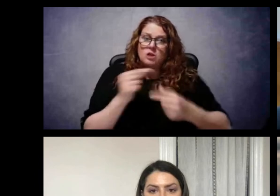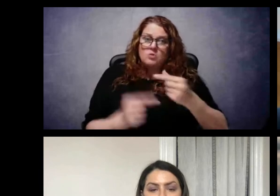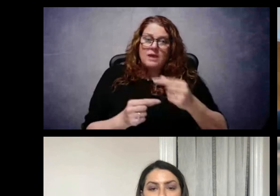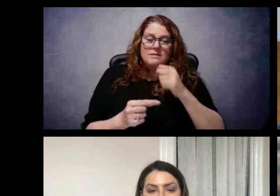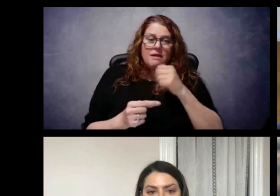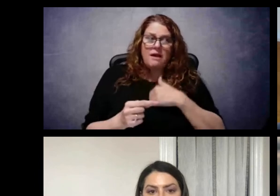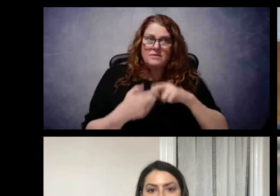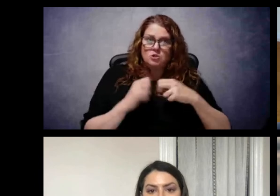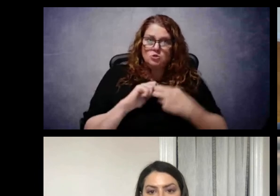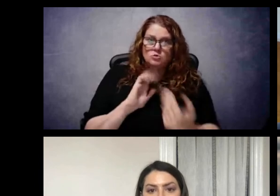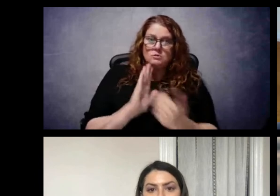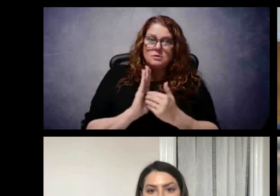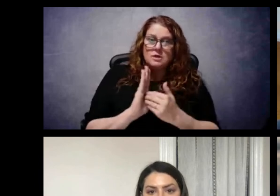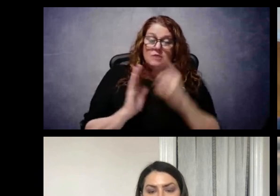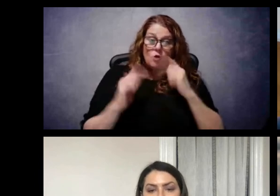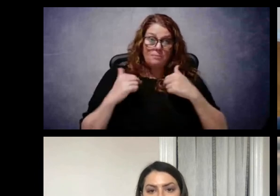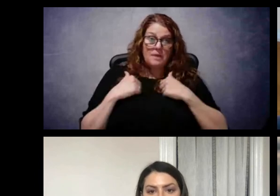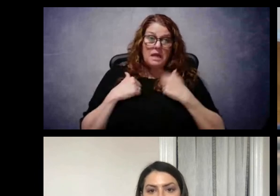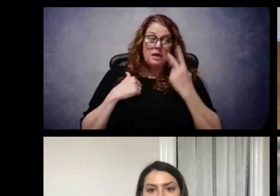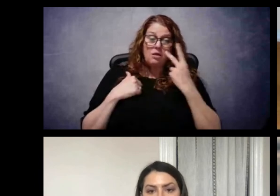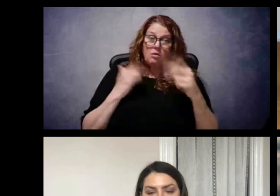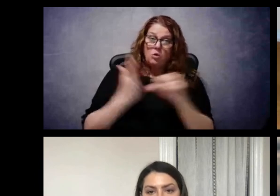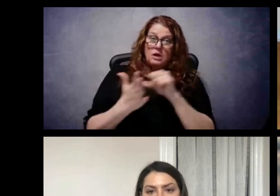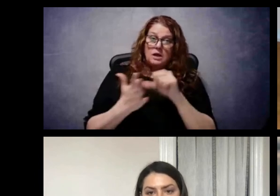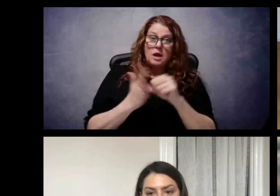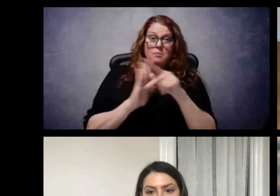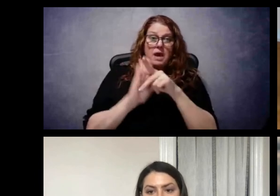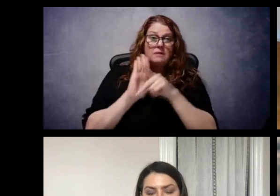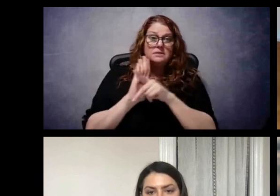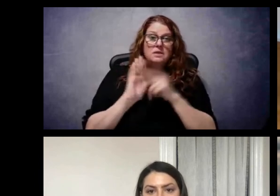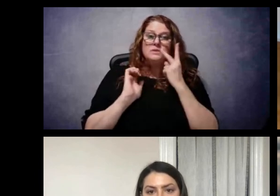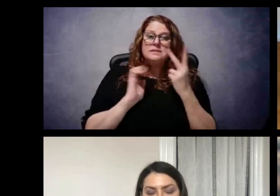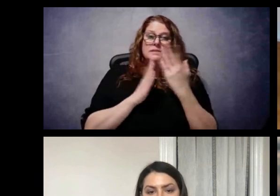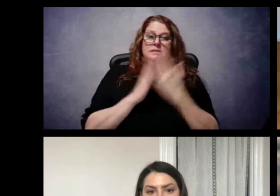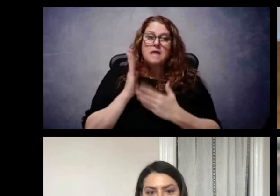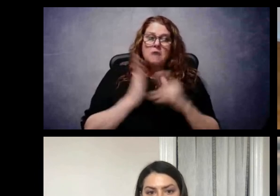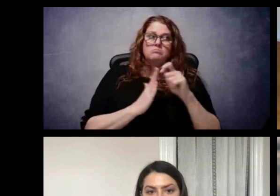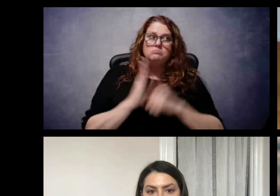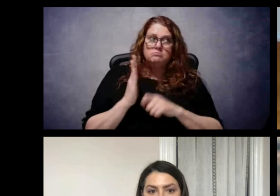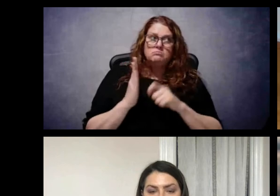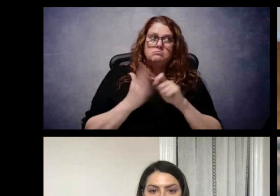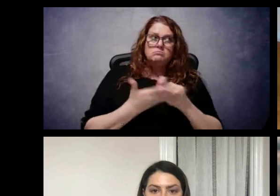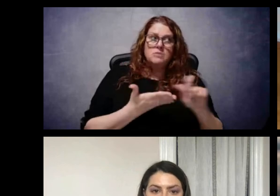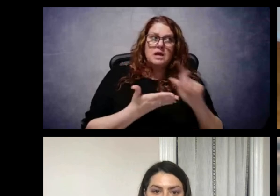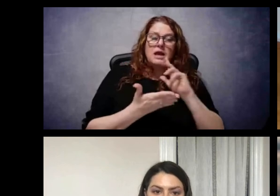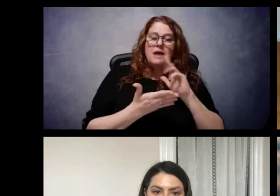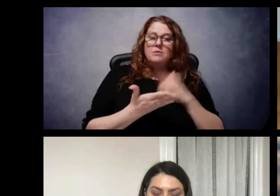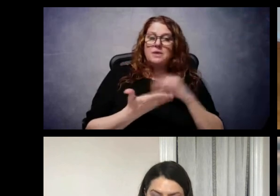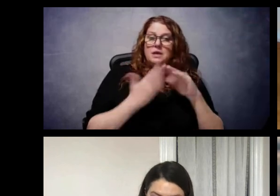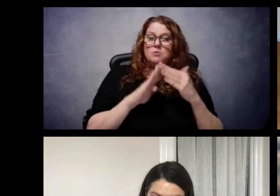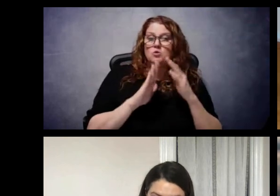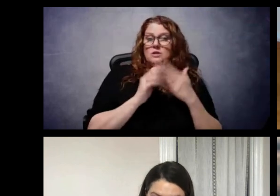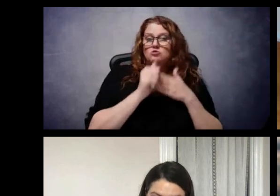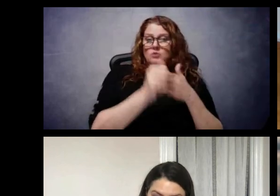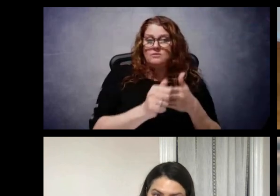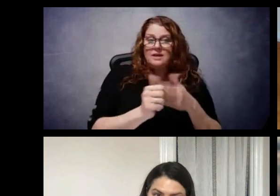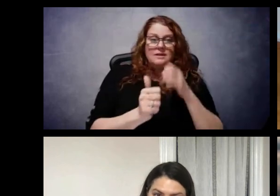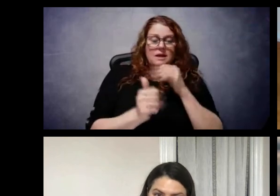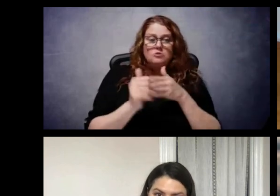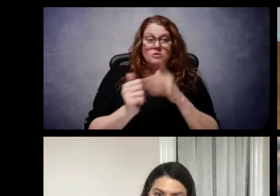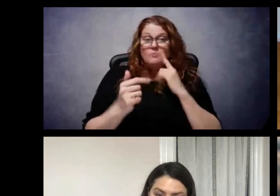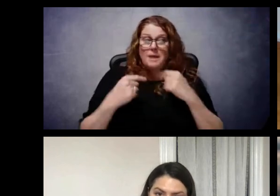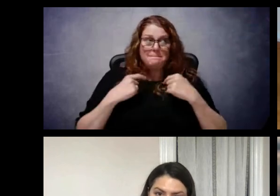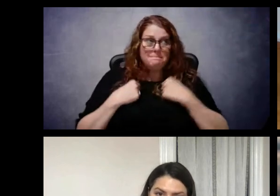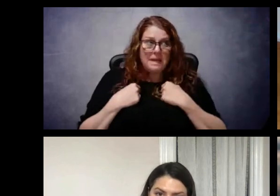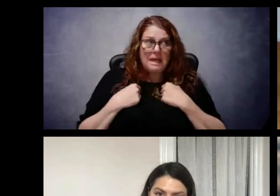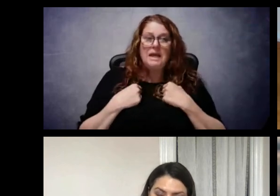issue? So for me, if they're lifting up policy, then, you know, we'll see some of those direct linkages. But again, we'll have that be community driven, not driven by me, the